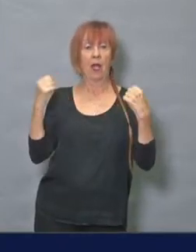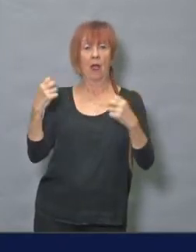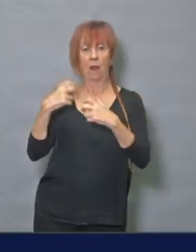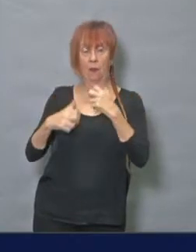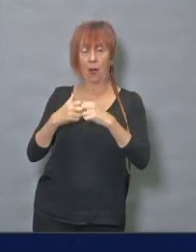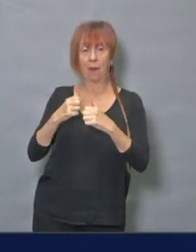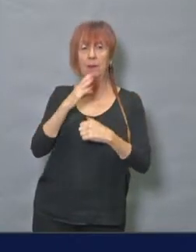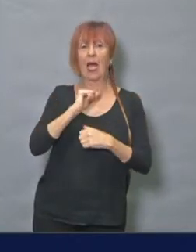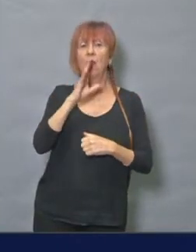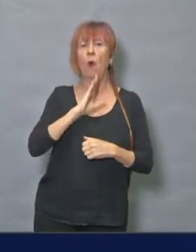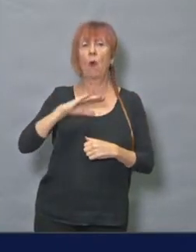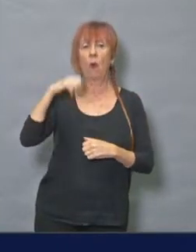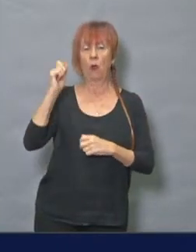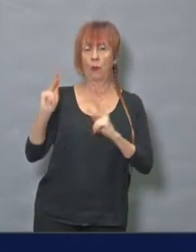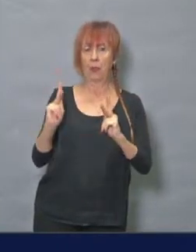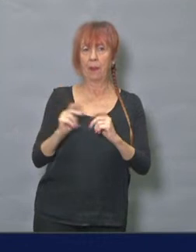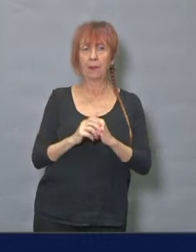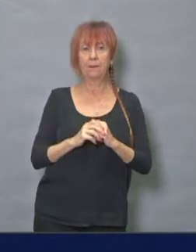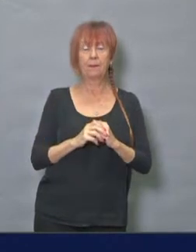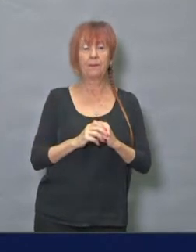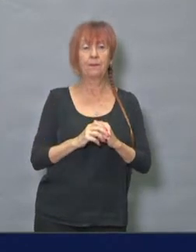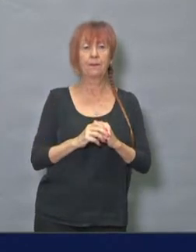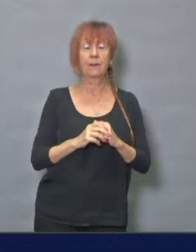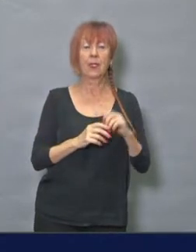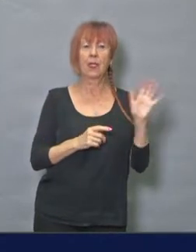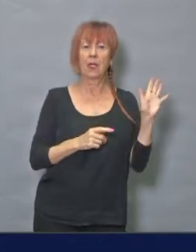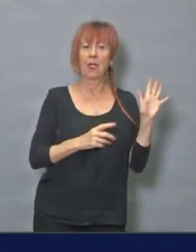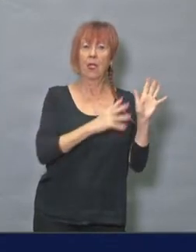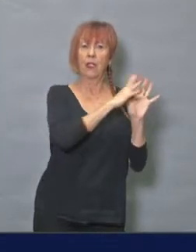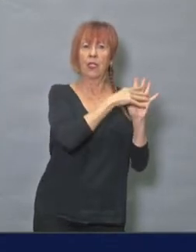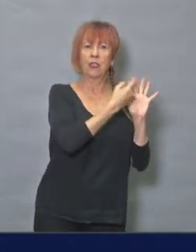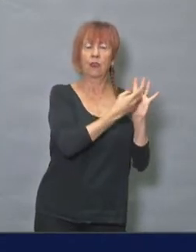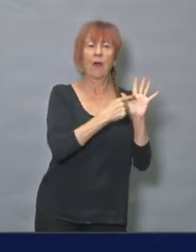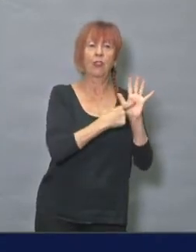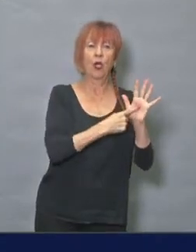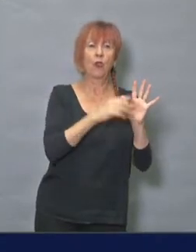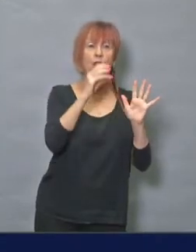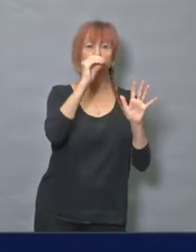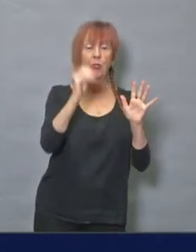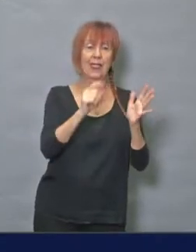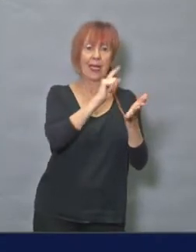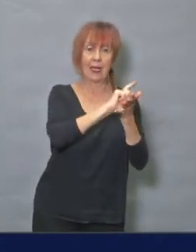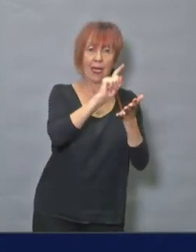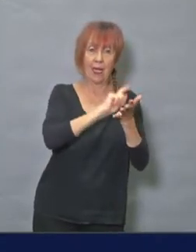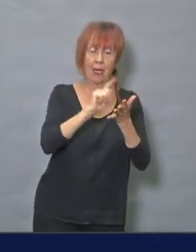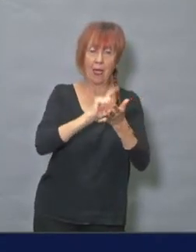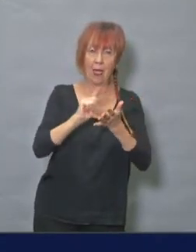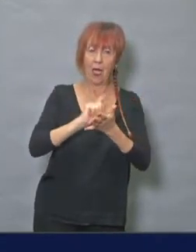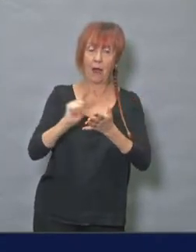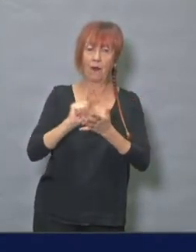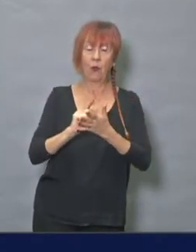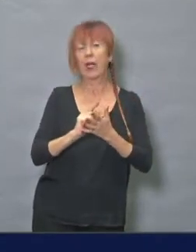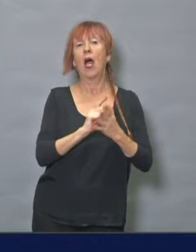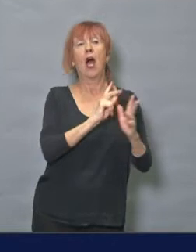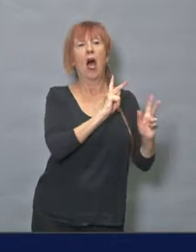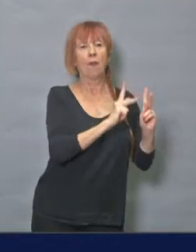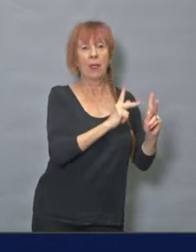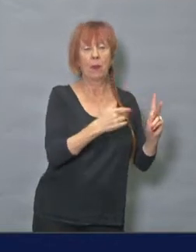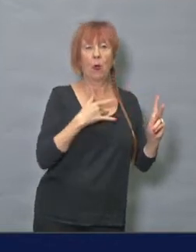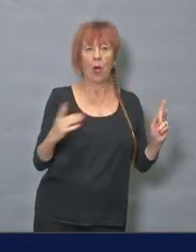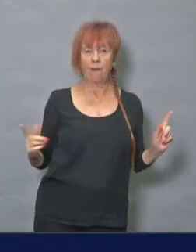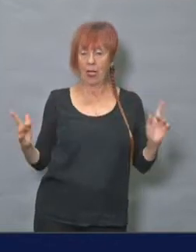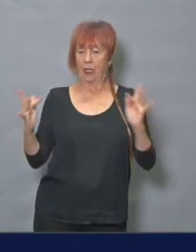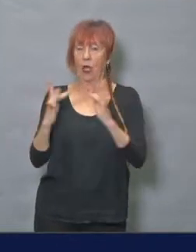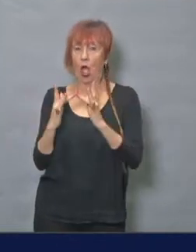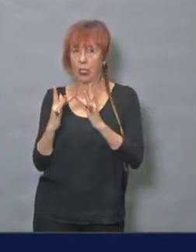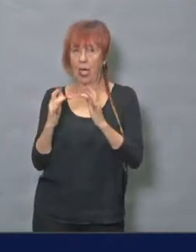slide. This graph shows the percent by week of residents who have had close contact with people from outside